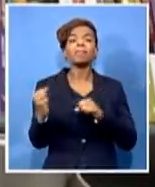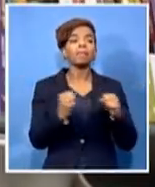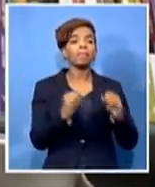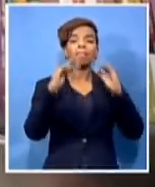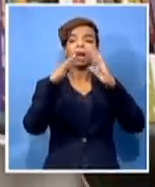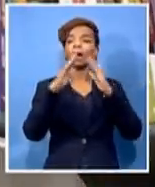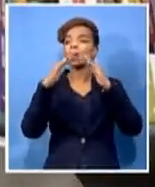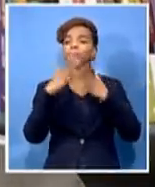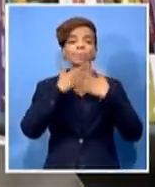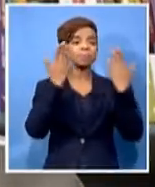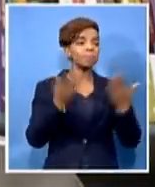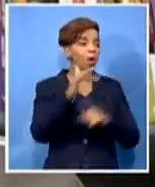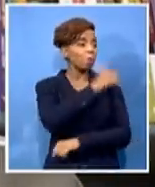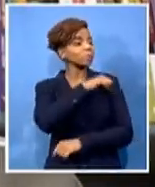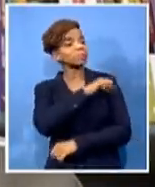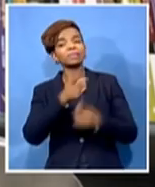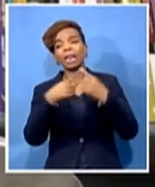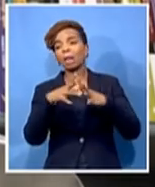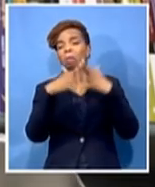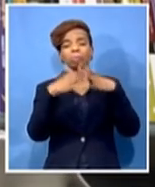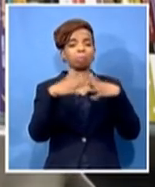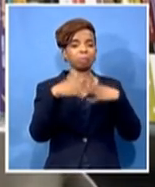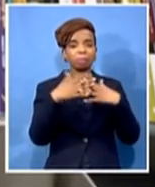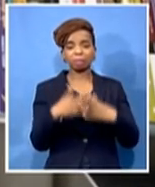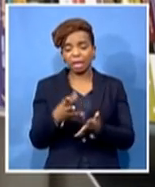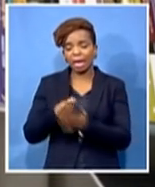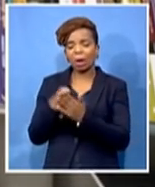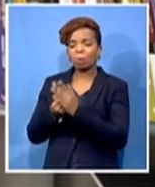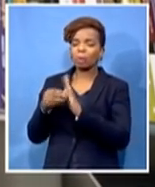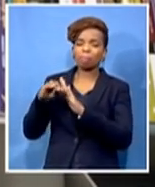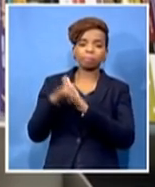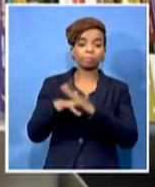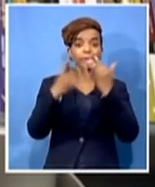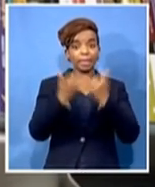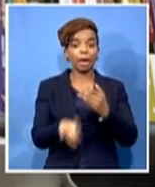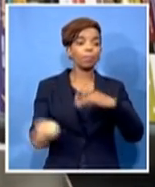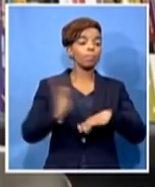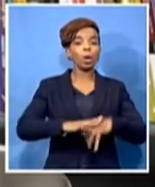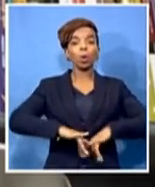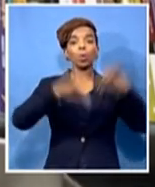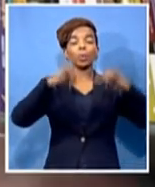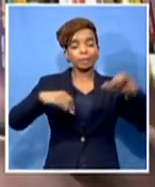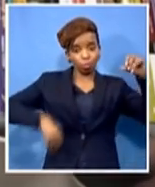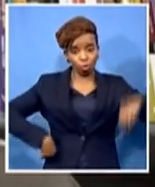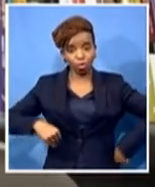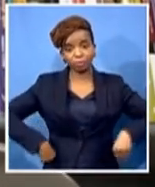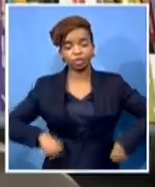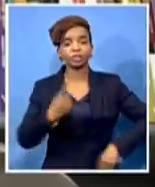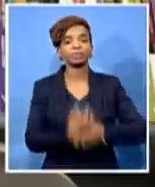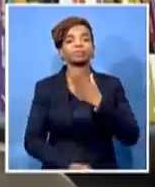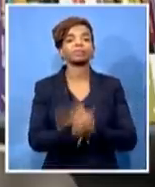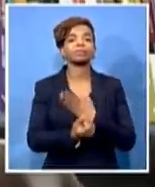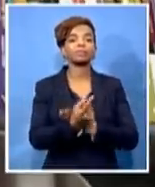crisis. Now we've got a bigger problem of corruption. And I think it is time for the ANC to say, what have we